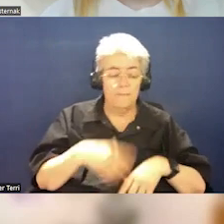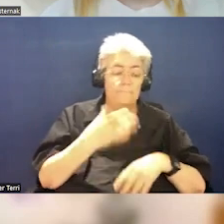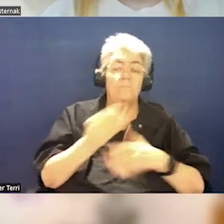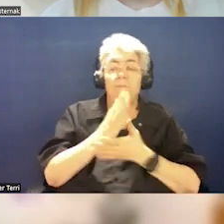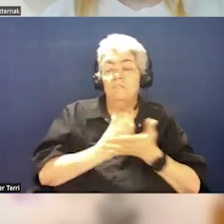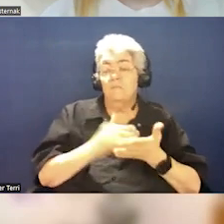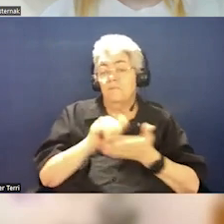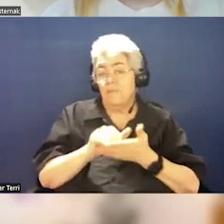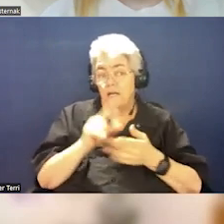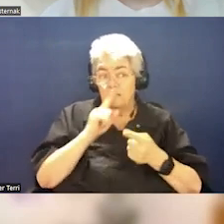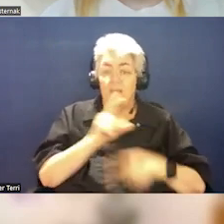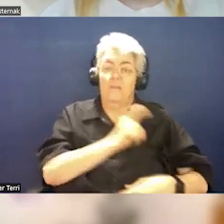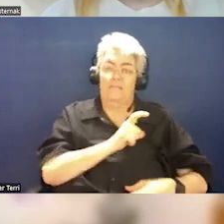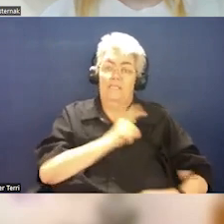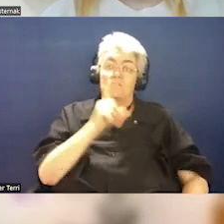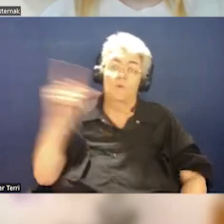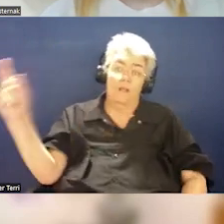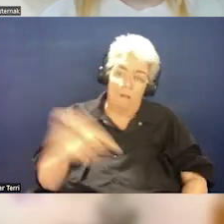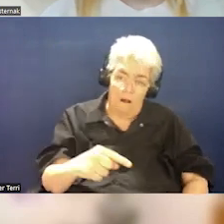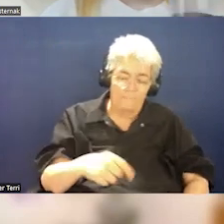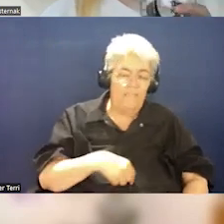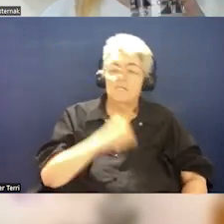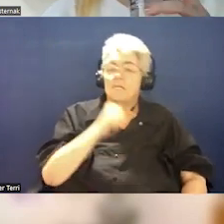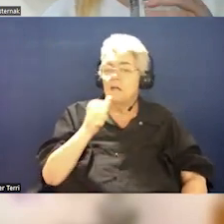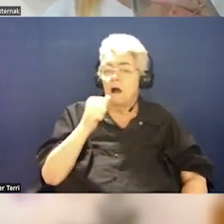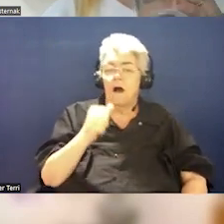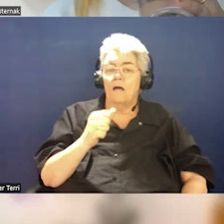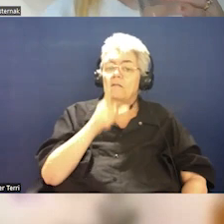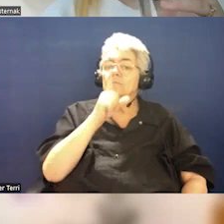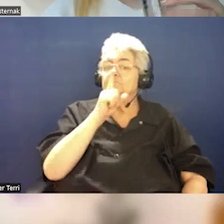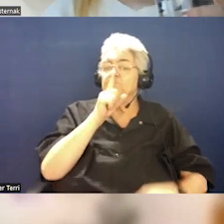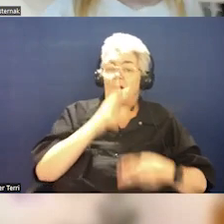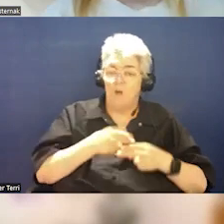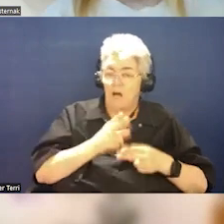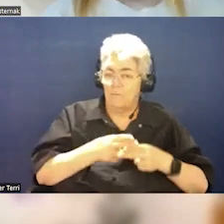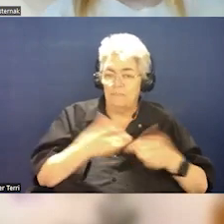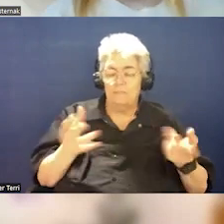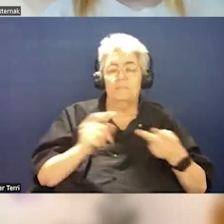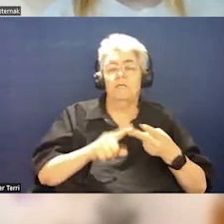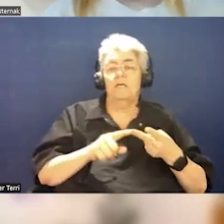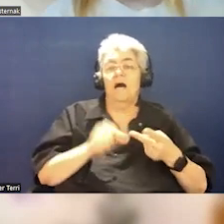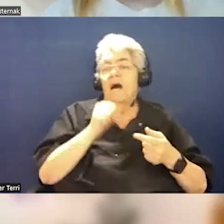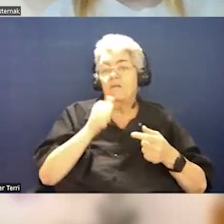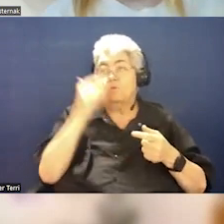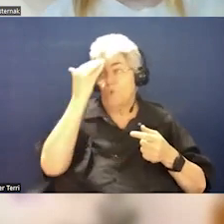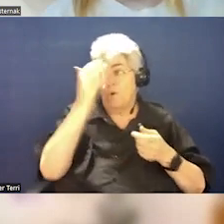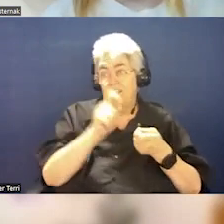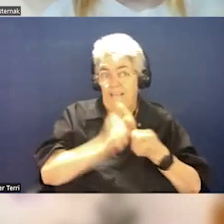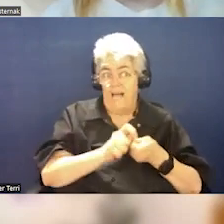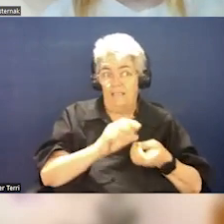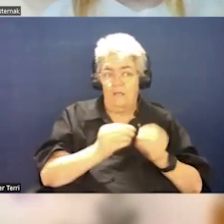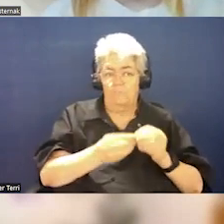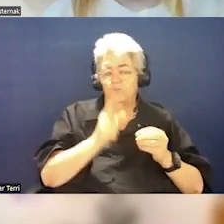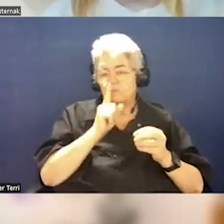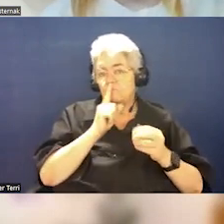is, you know, that the police will come, that it's not anonymous. Right. So I don't have that on the tip of my brain right now, but I'm happy to share that